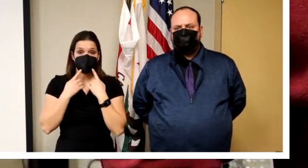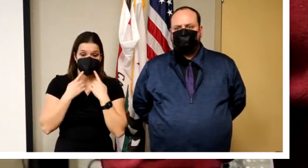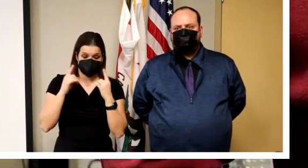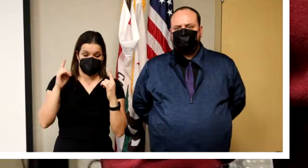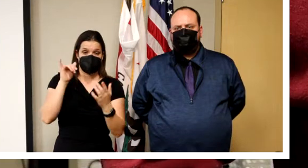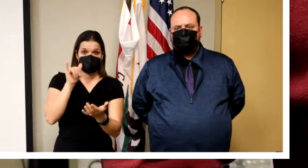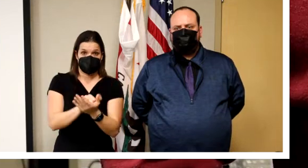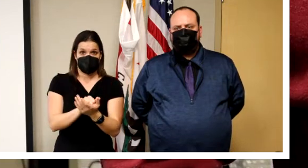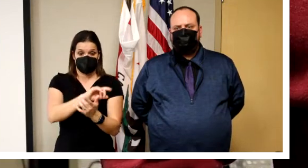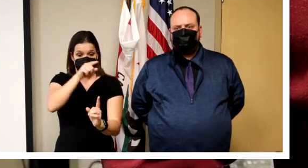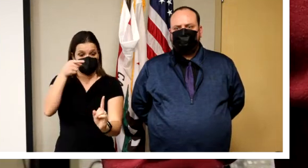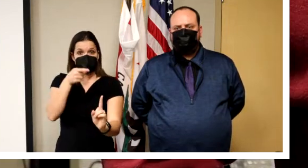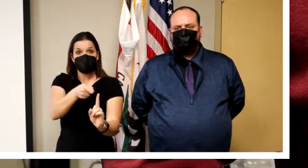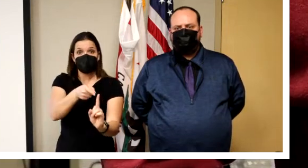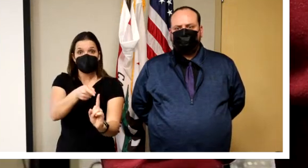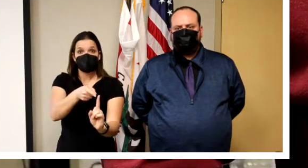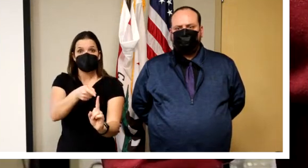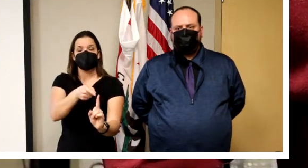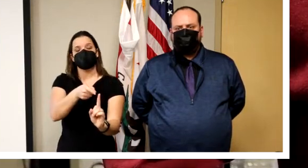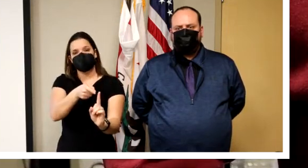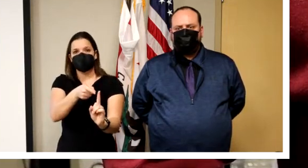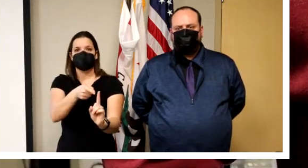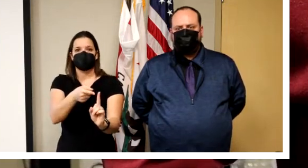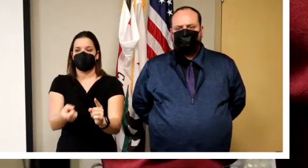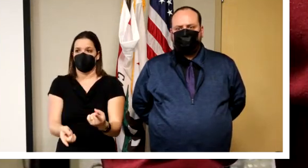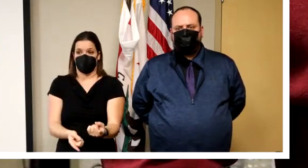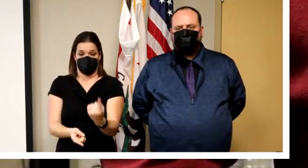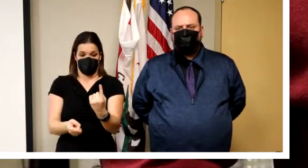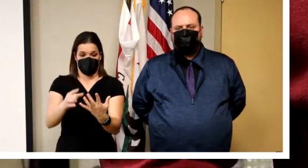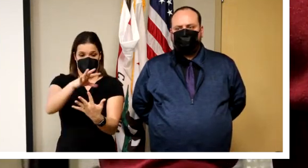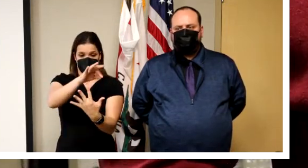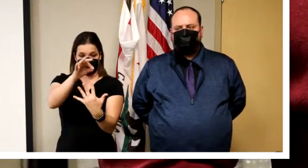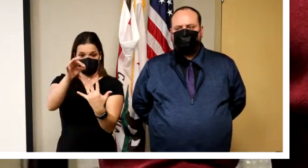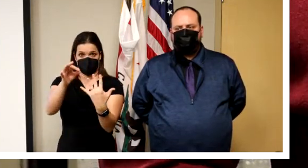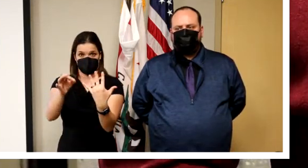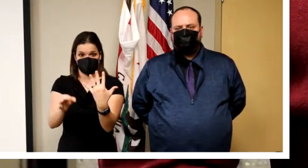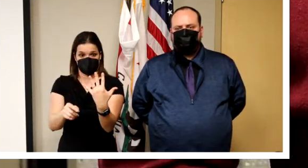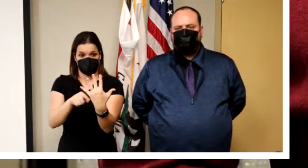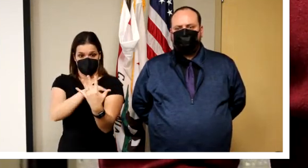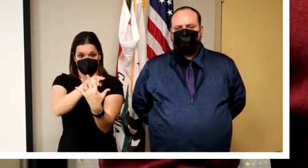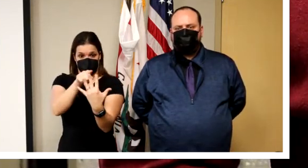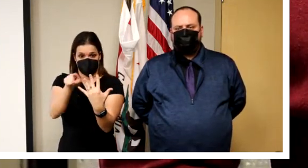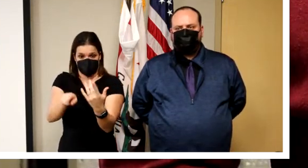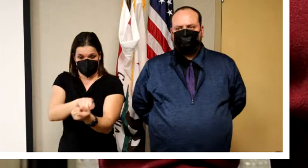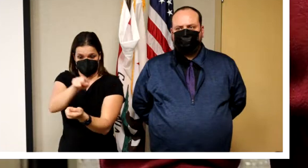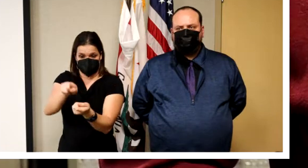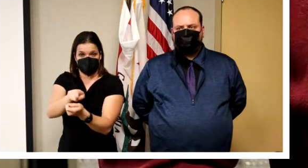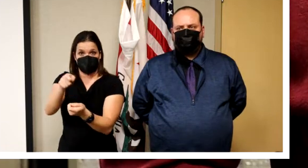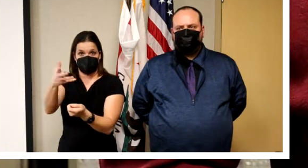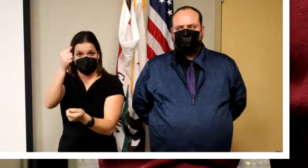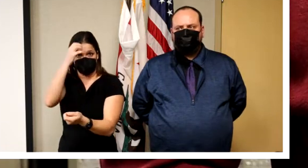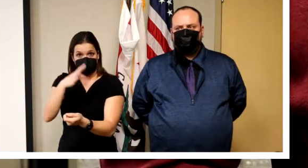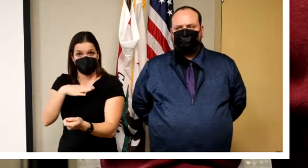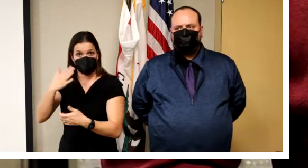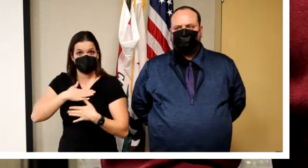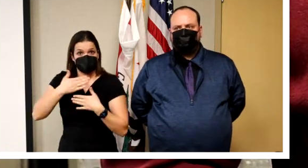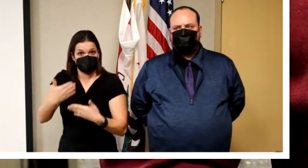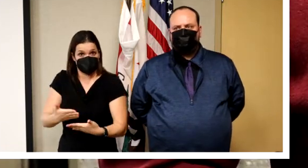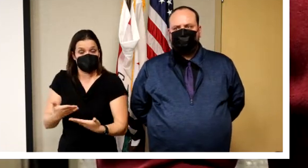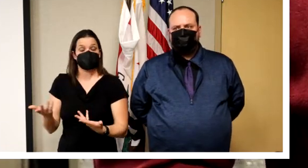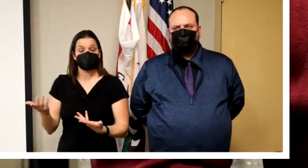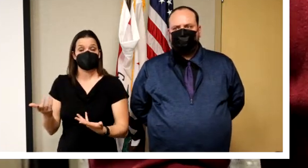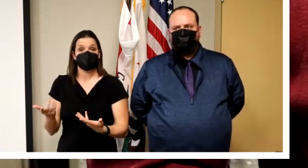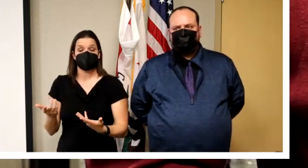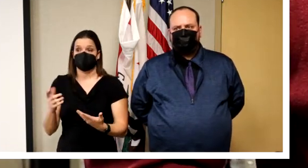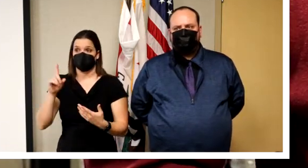that objective. And so one of those options might be exactly what this gentleman is suggesting or recommending,